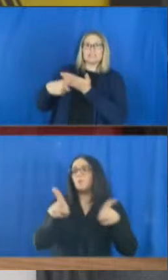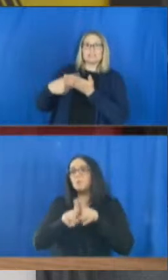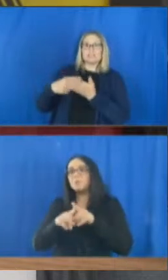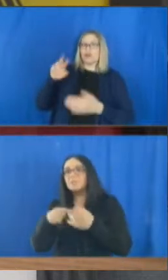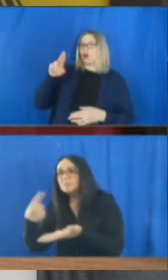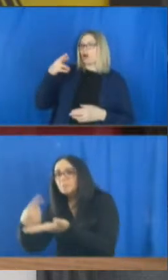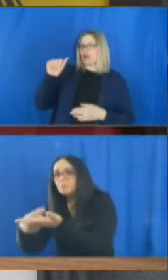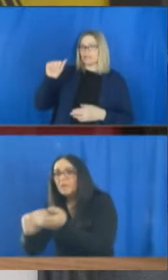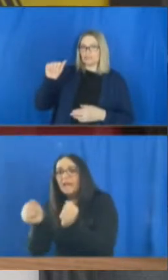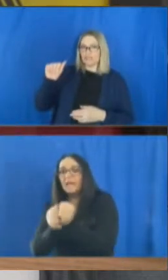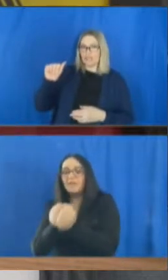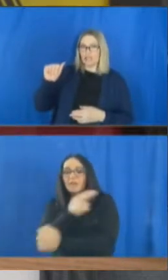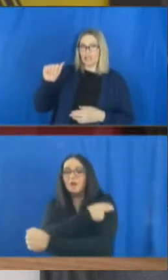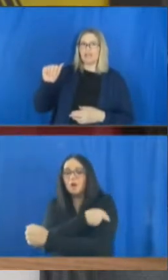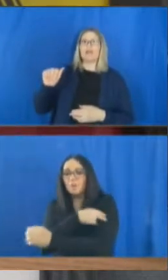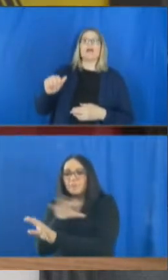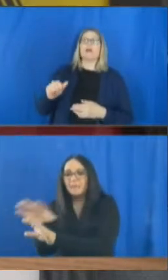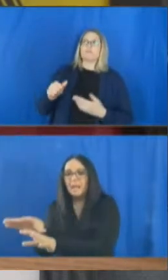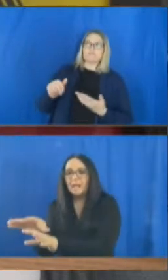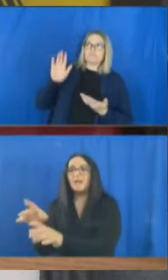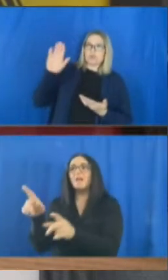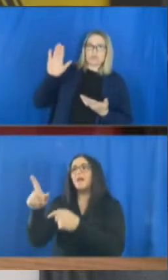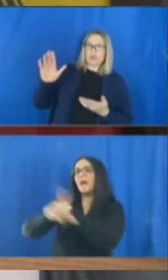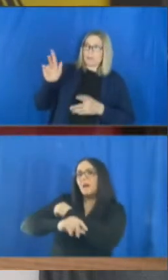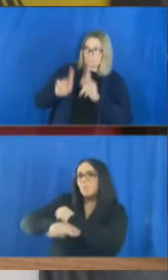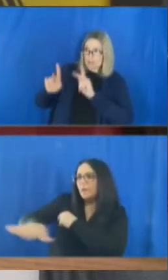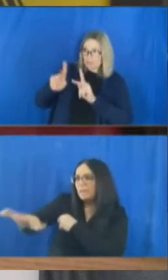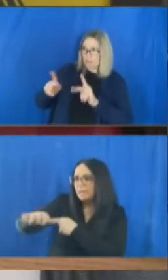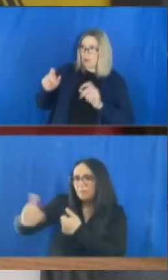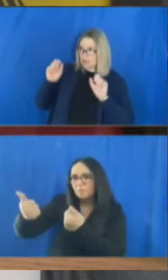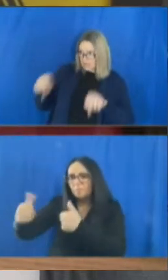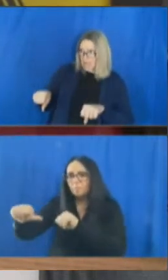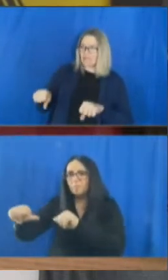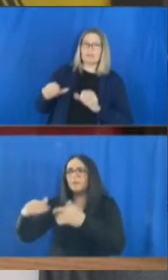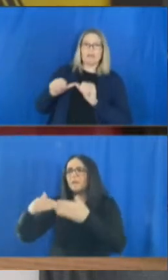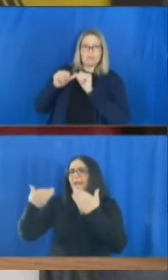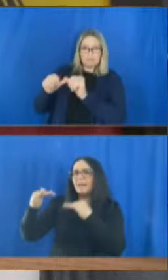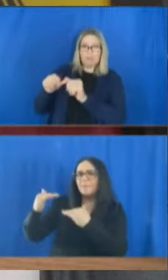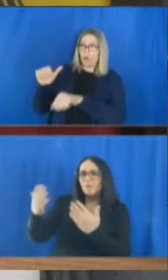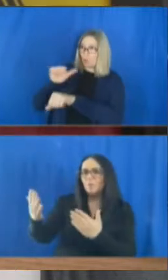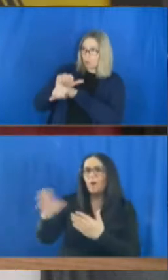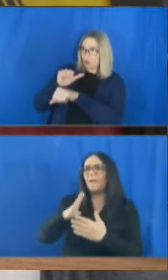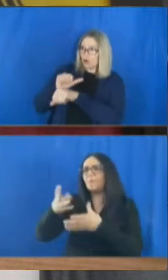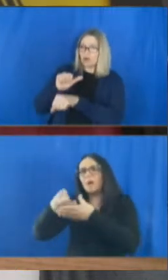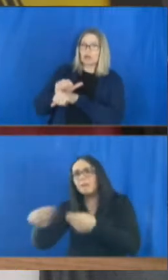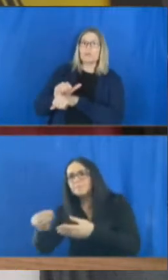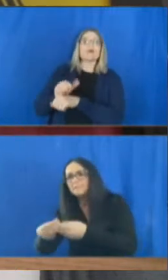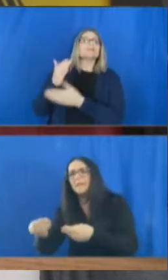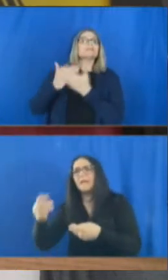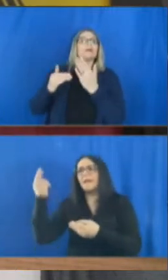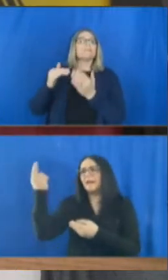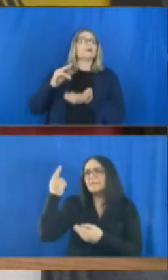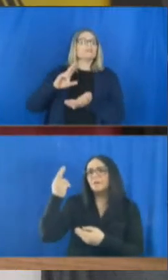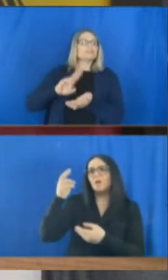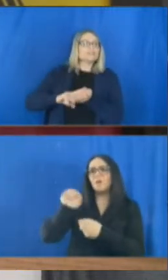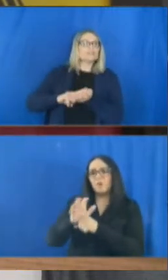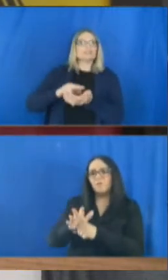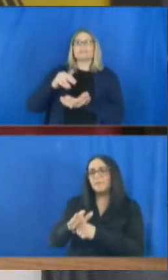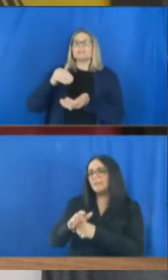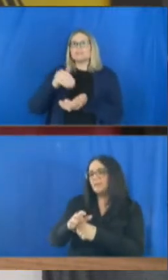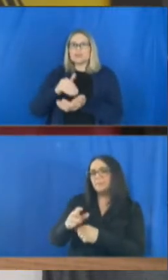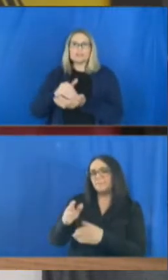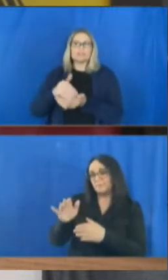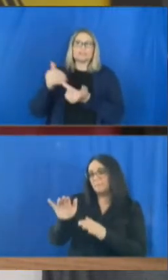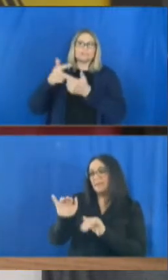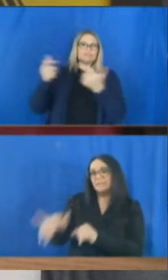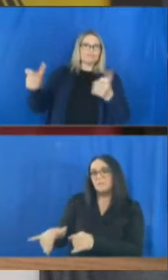recruiting volunteers. It did allow us the time to increase people, the percentage of the population with boosters, because the booster doses are what keeps people